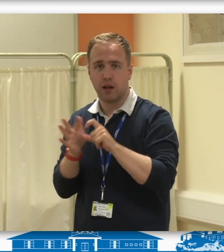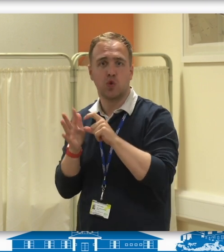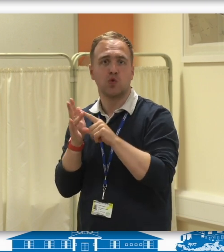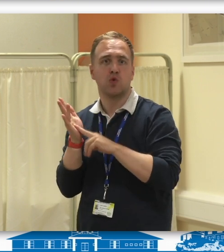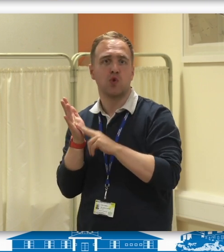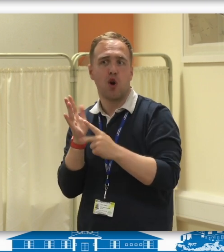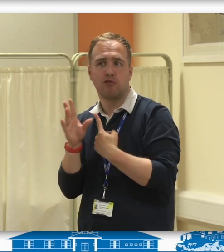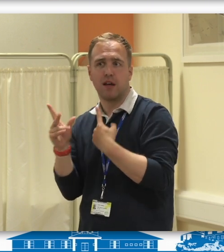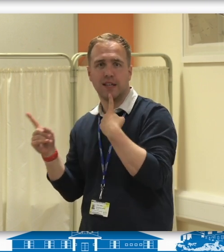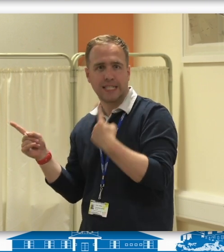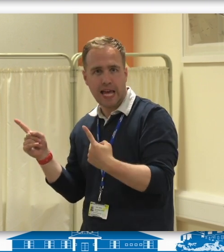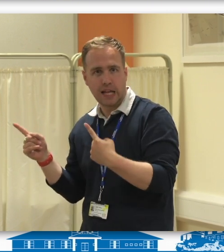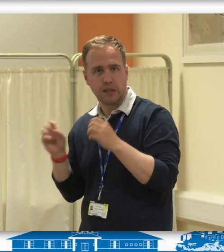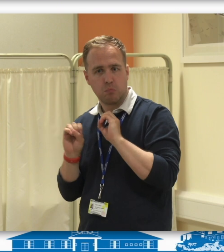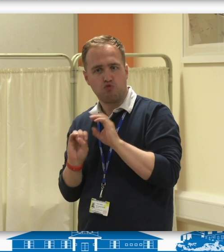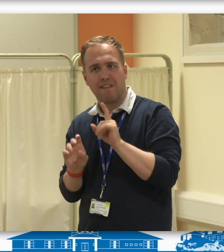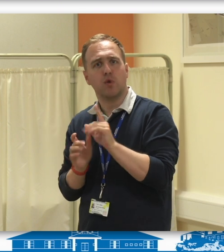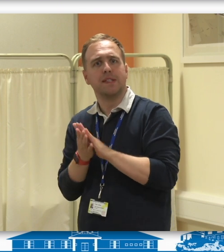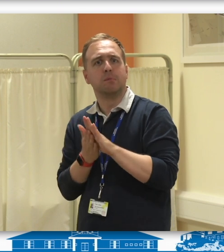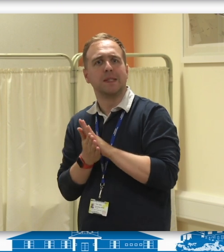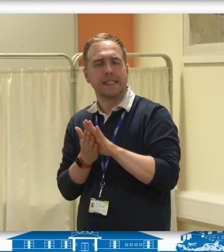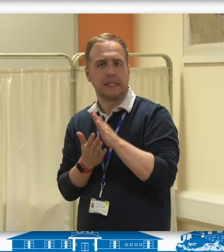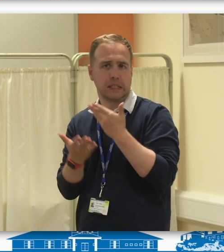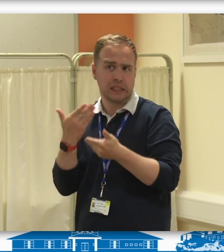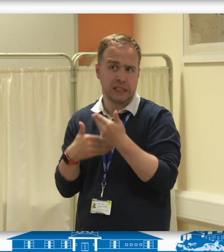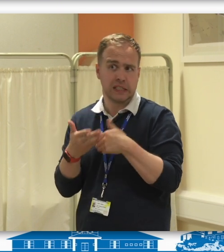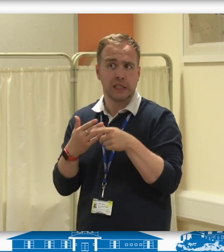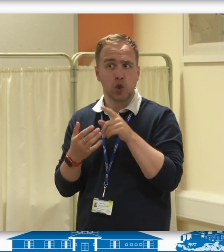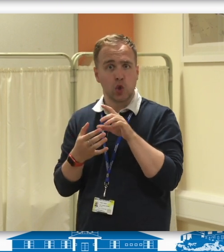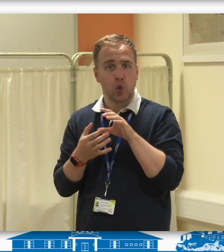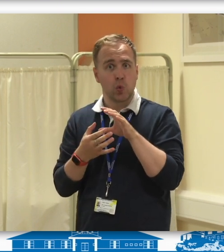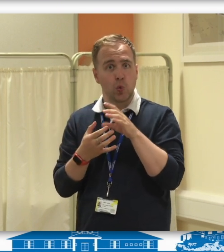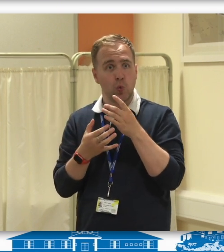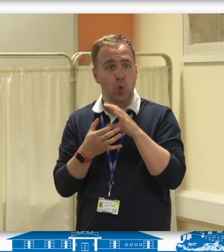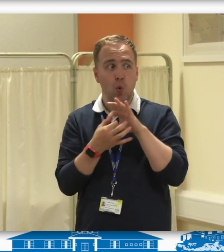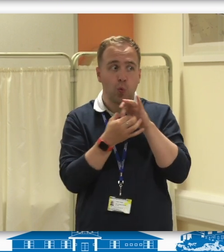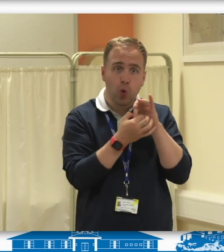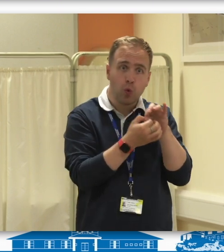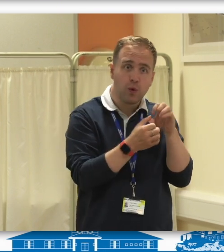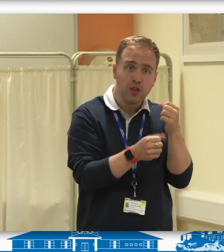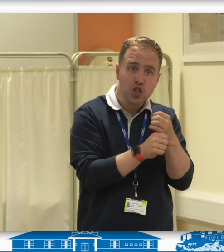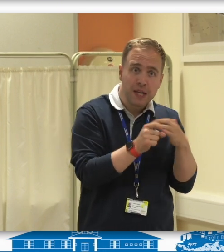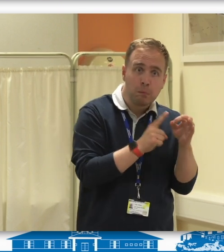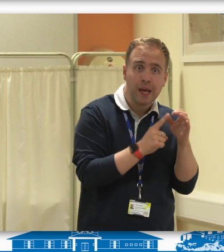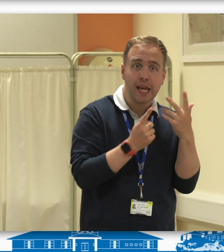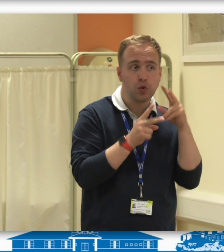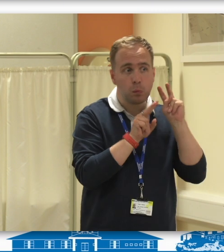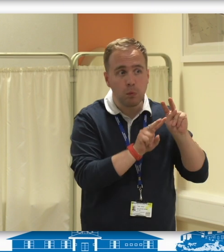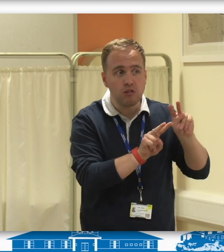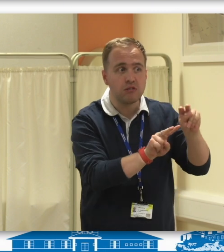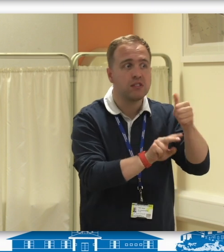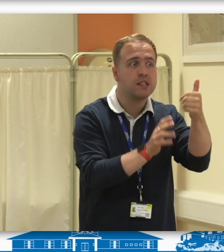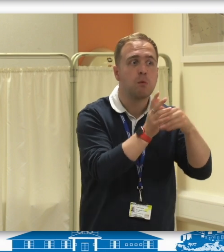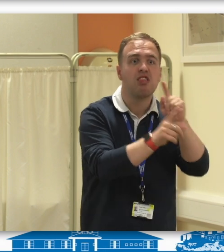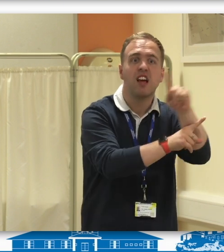briefly, but I didn't quite get that. So do you work in conjunction with GPs to keep an eye on people 6